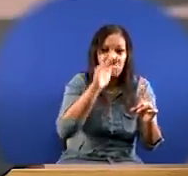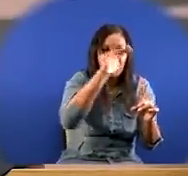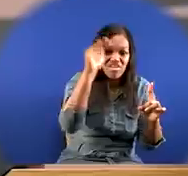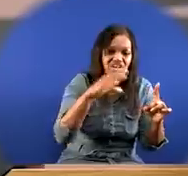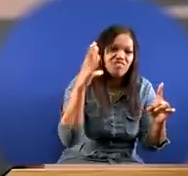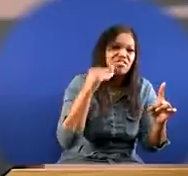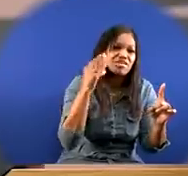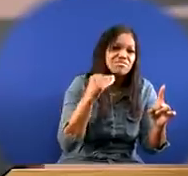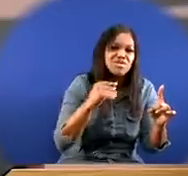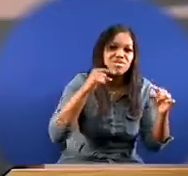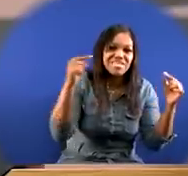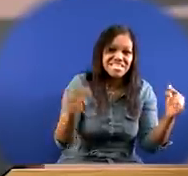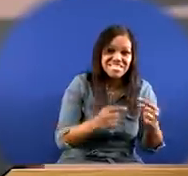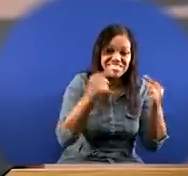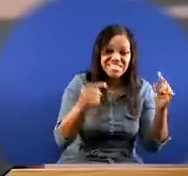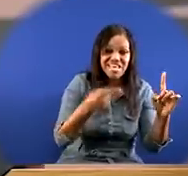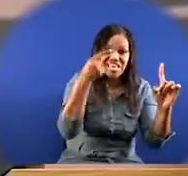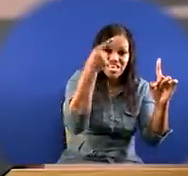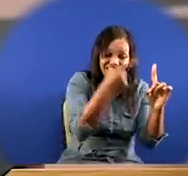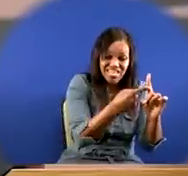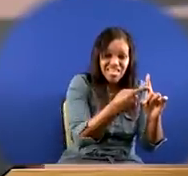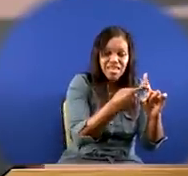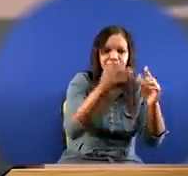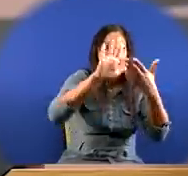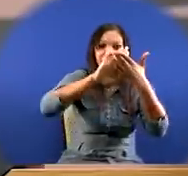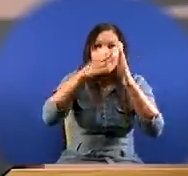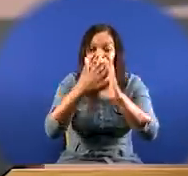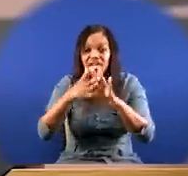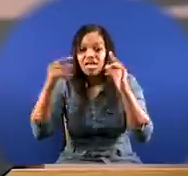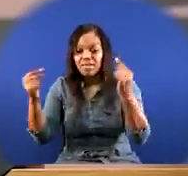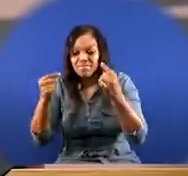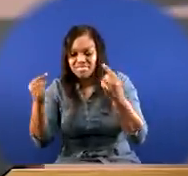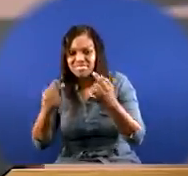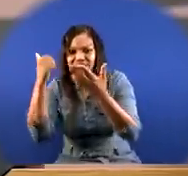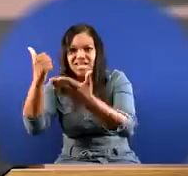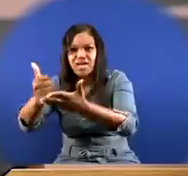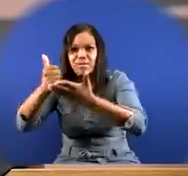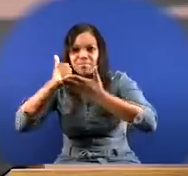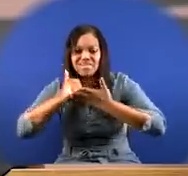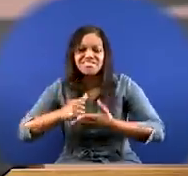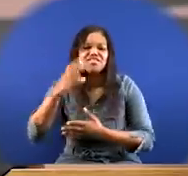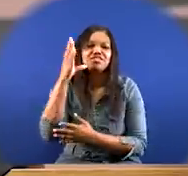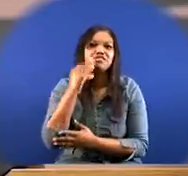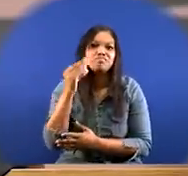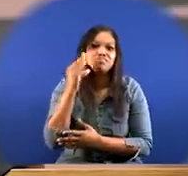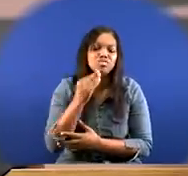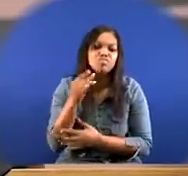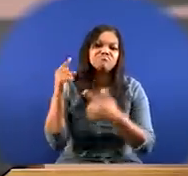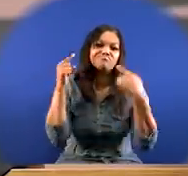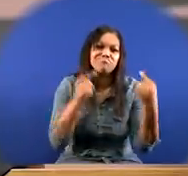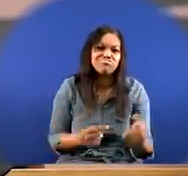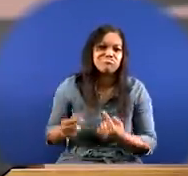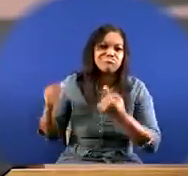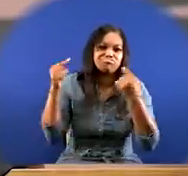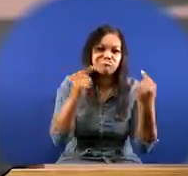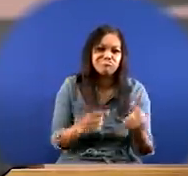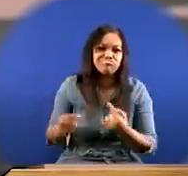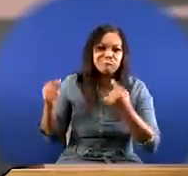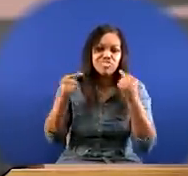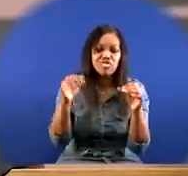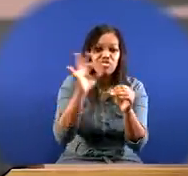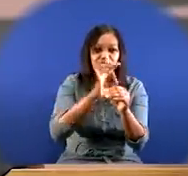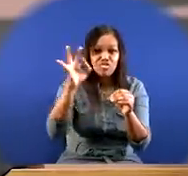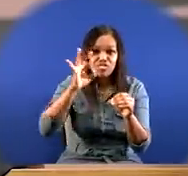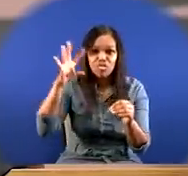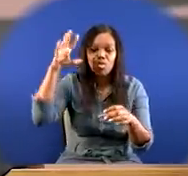made sin for us and experienced the torment of a soul in